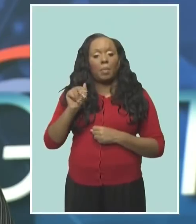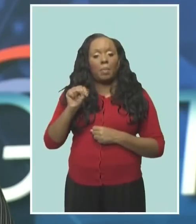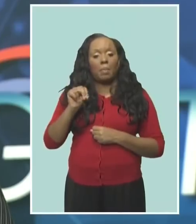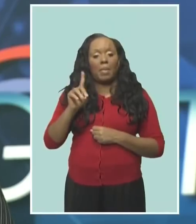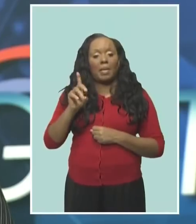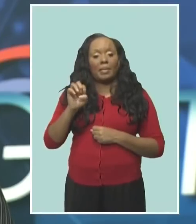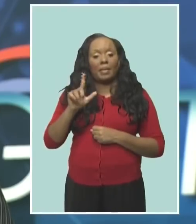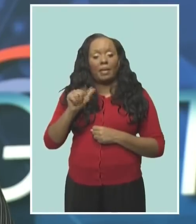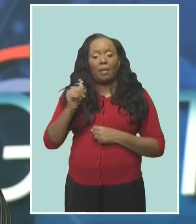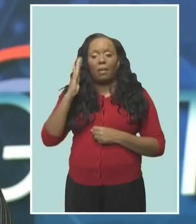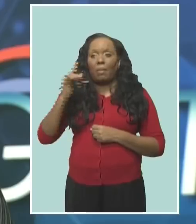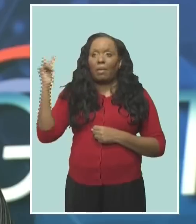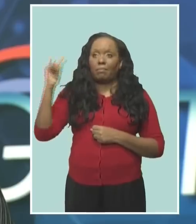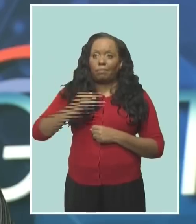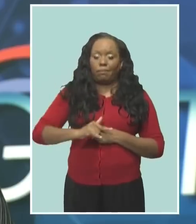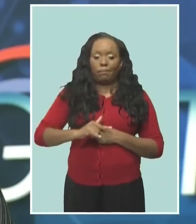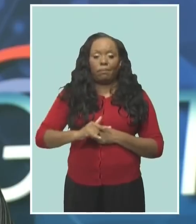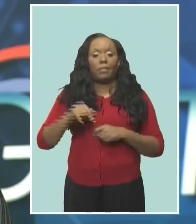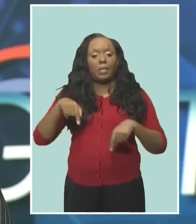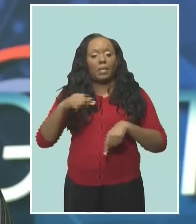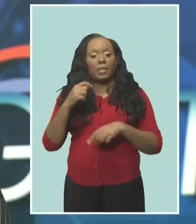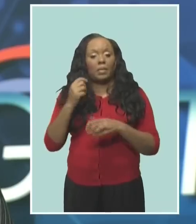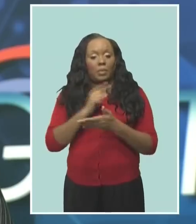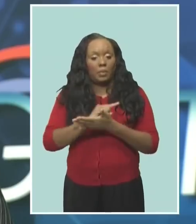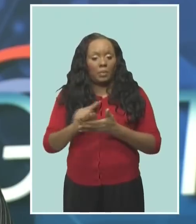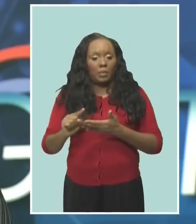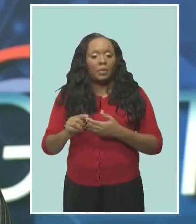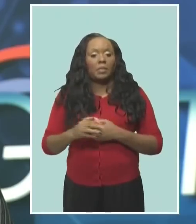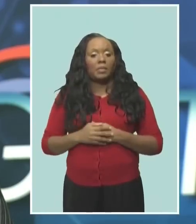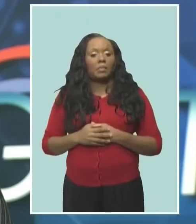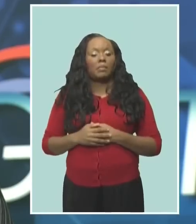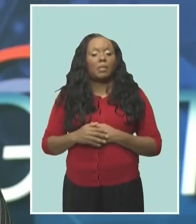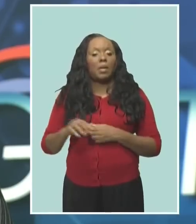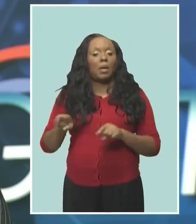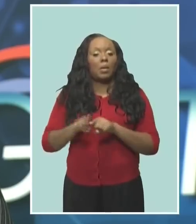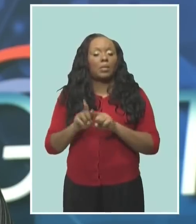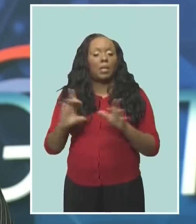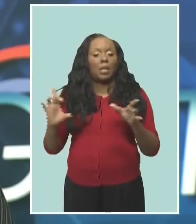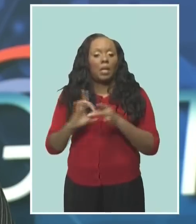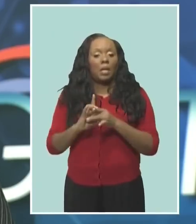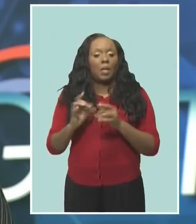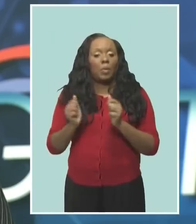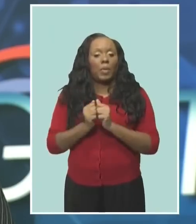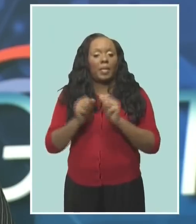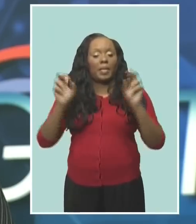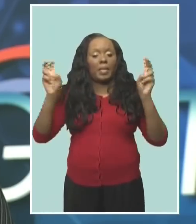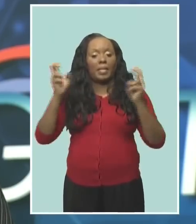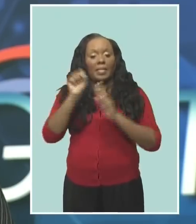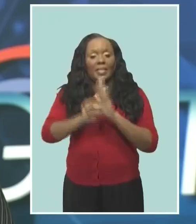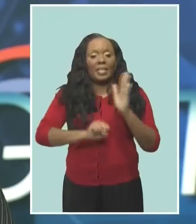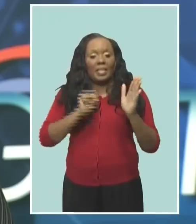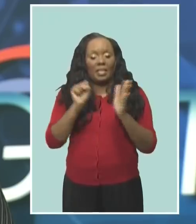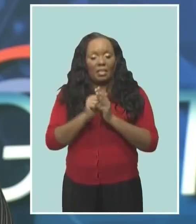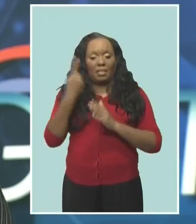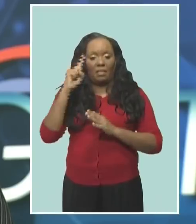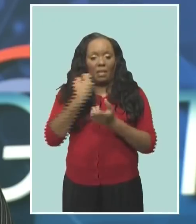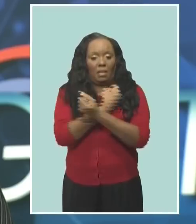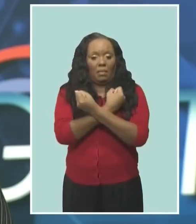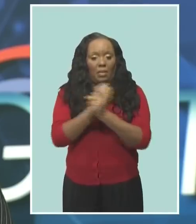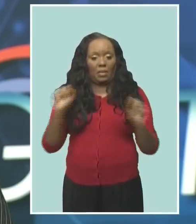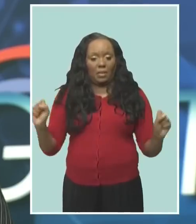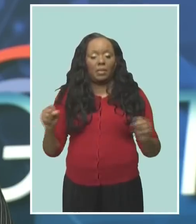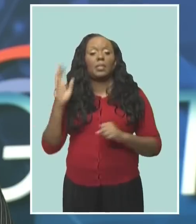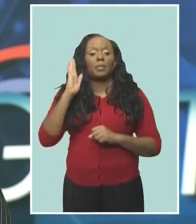African stateswoman, educator and humanitarian coincides with the season of emancipation. She is expected to participate in a number of